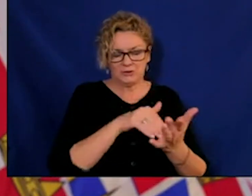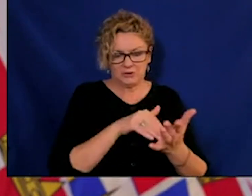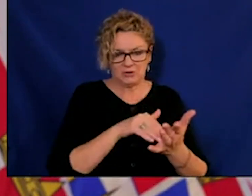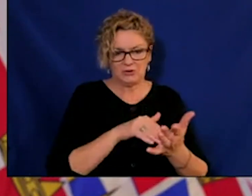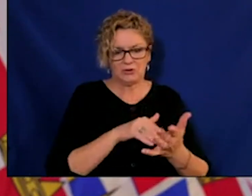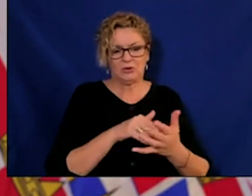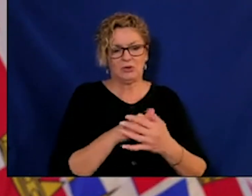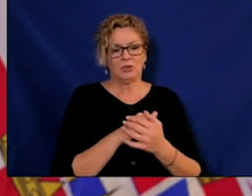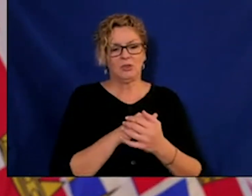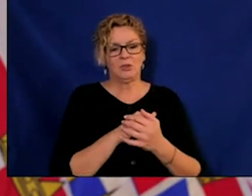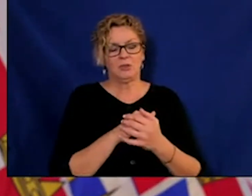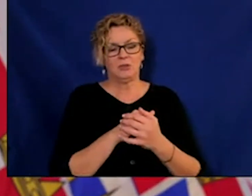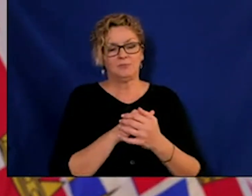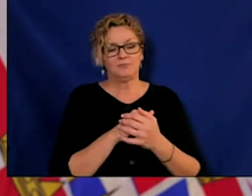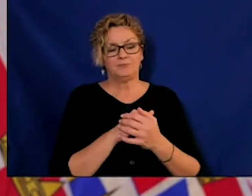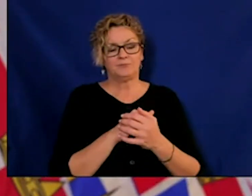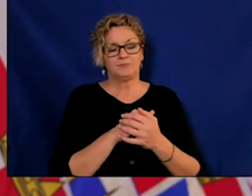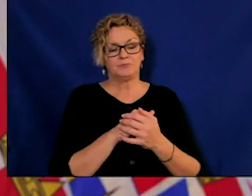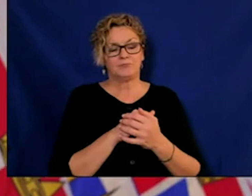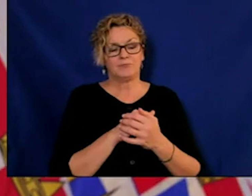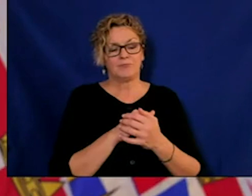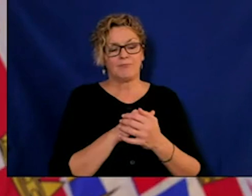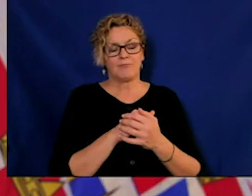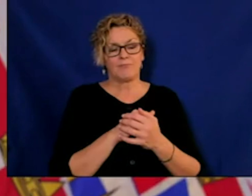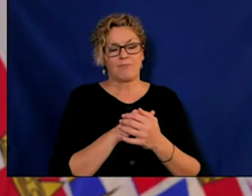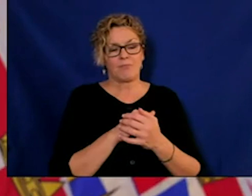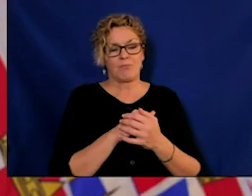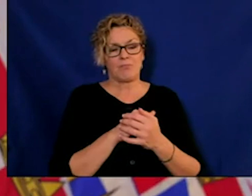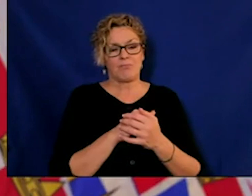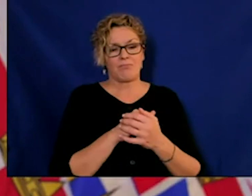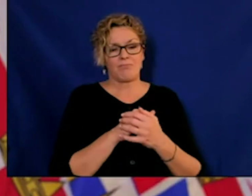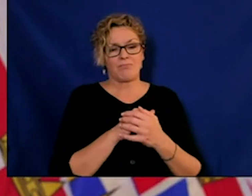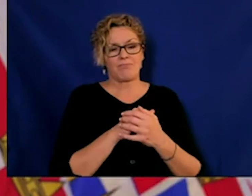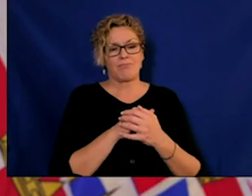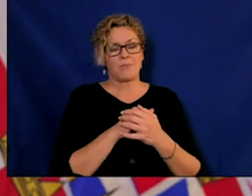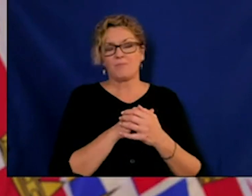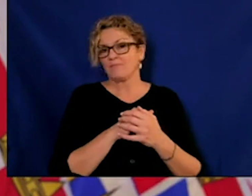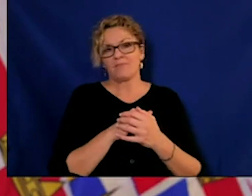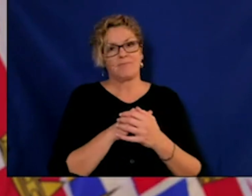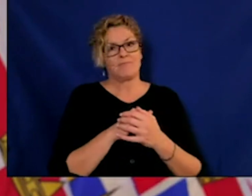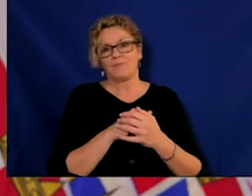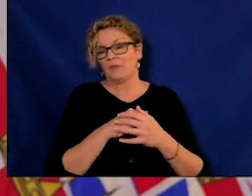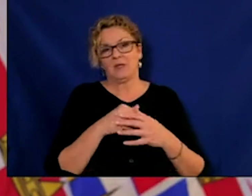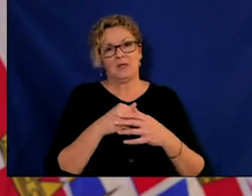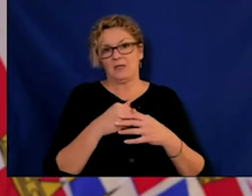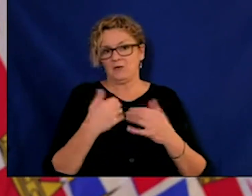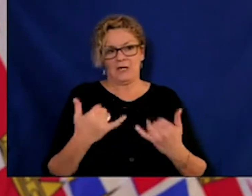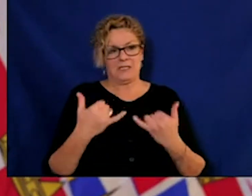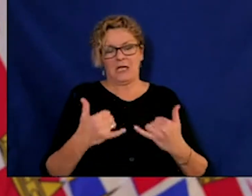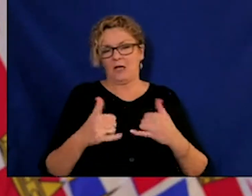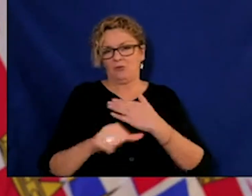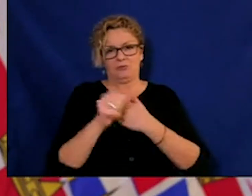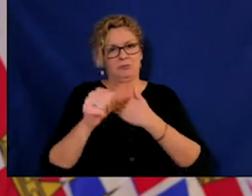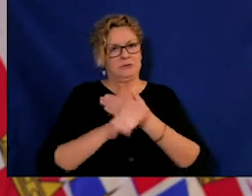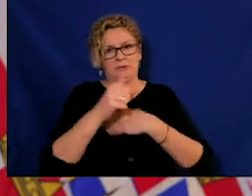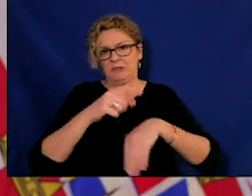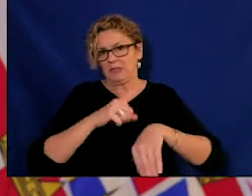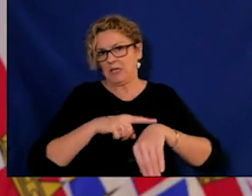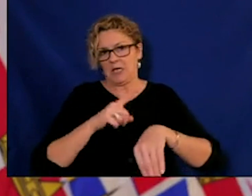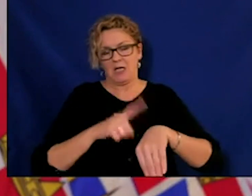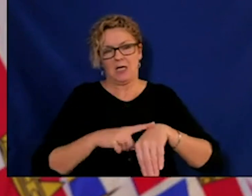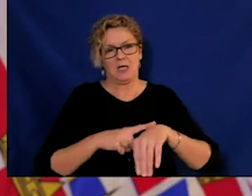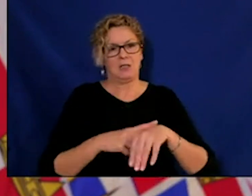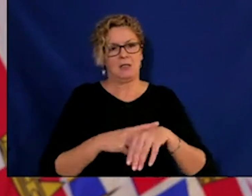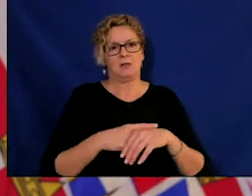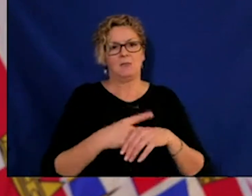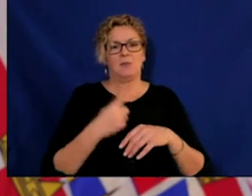But expanding to allow more social visits is not going to happen during this risky period of time right